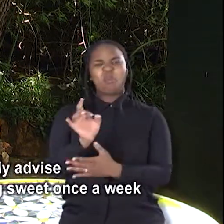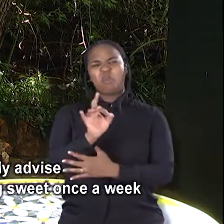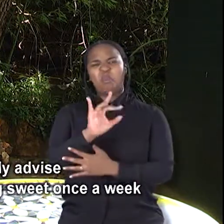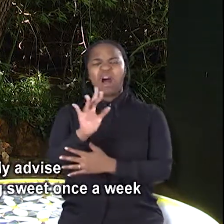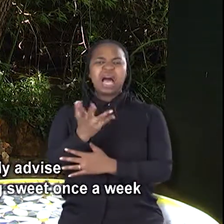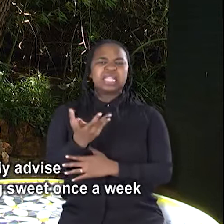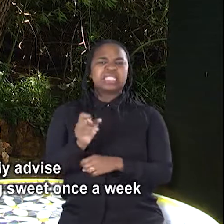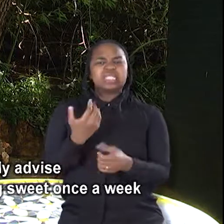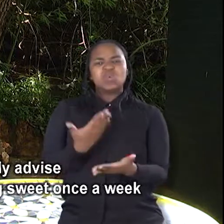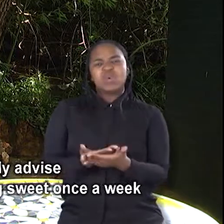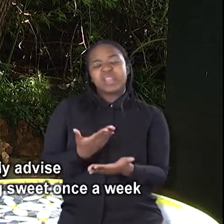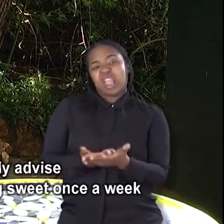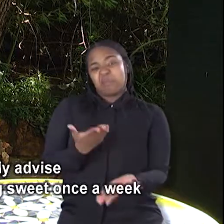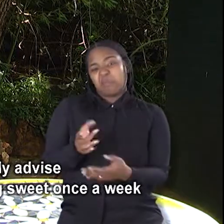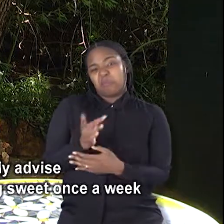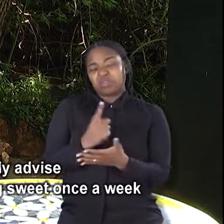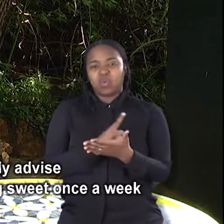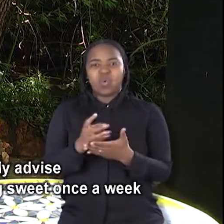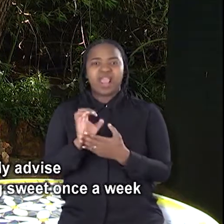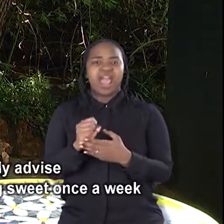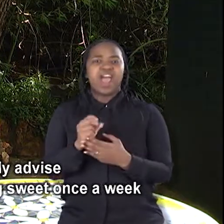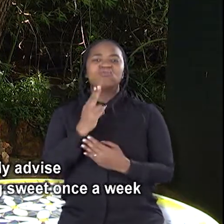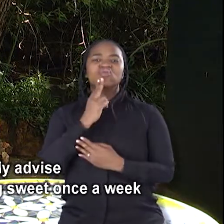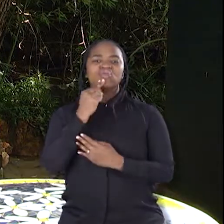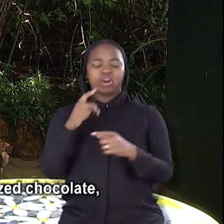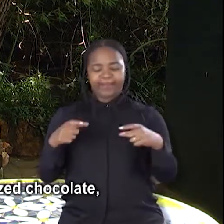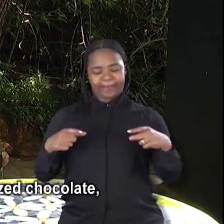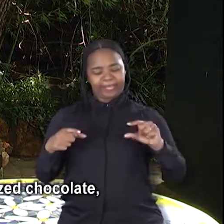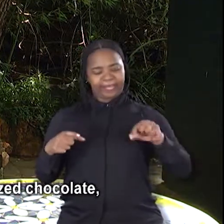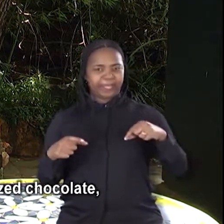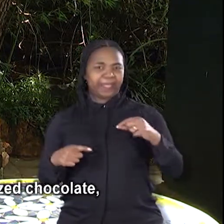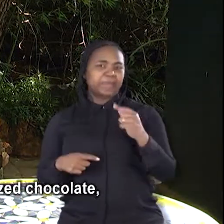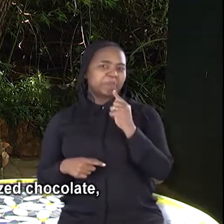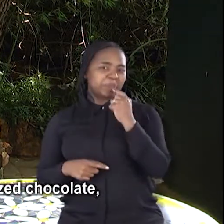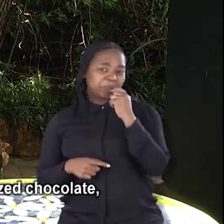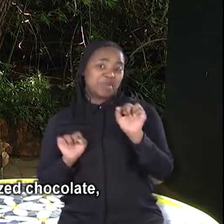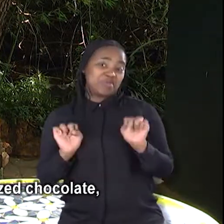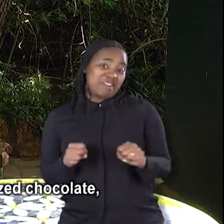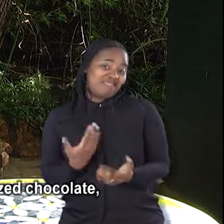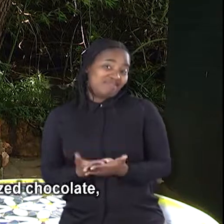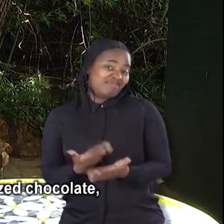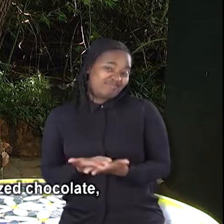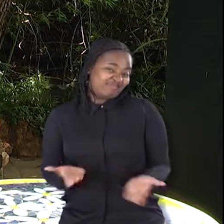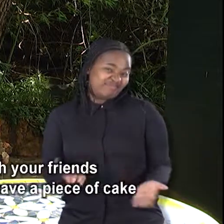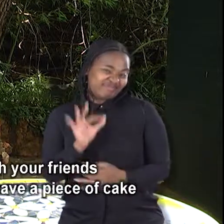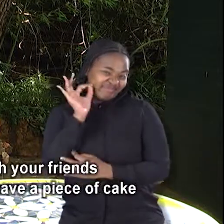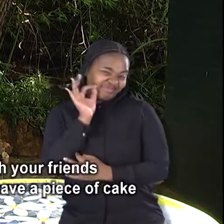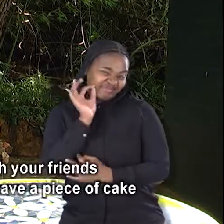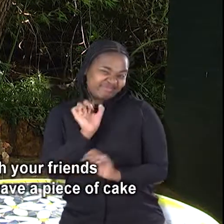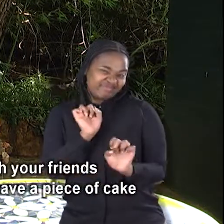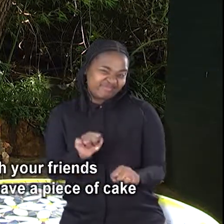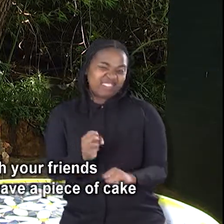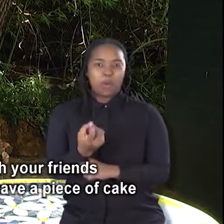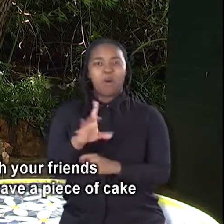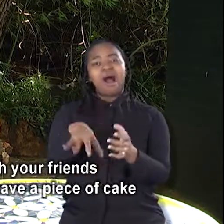usually advise maybe once a week Have something sweet like a bite sized chocolate maybe Or